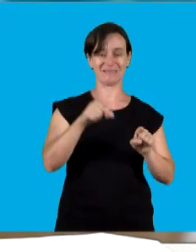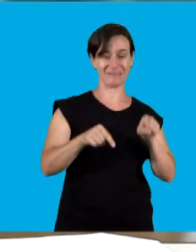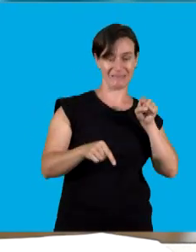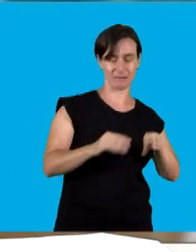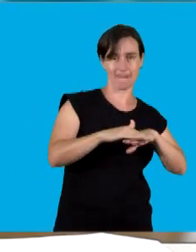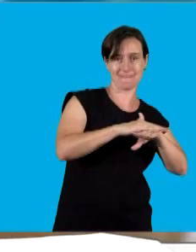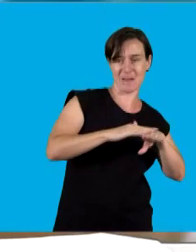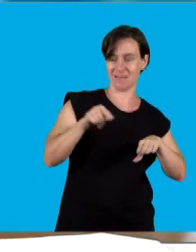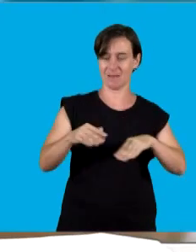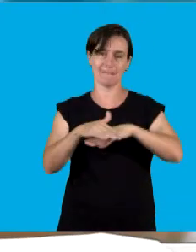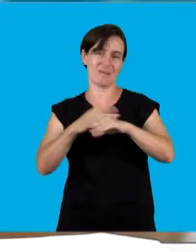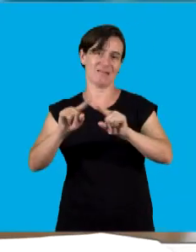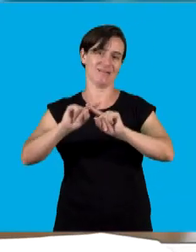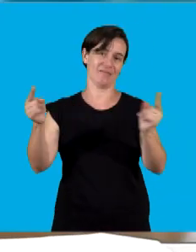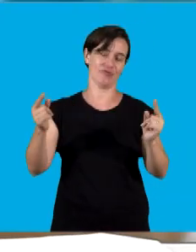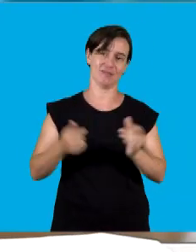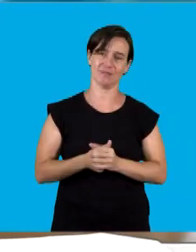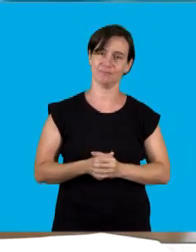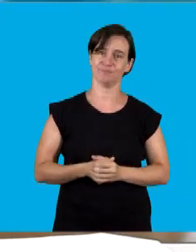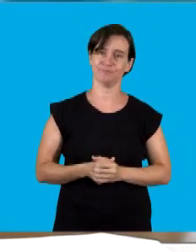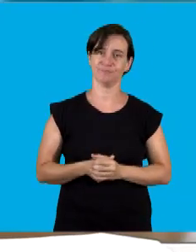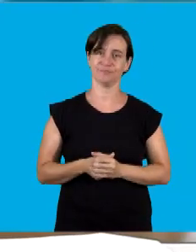because the bases are not the same.